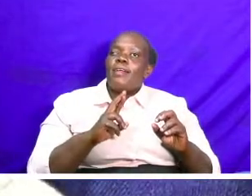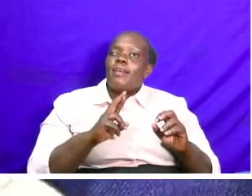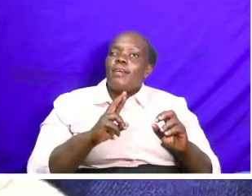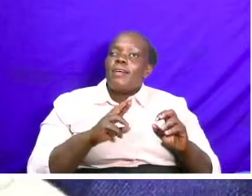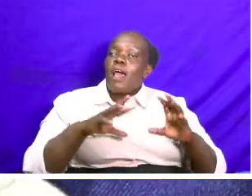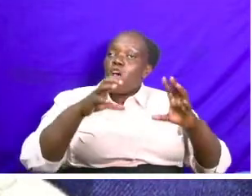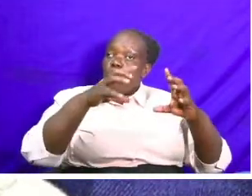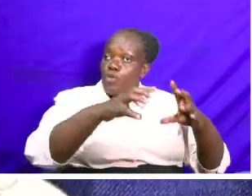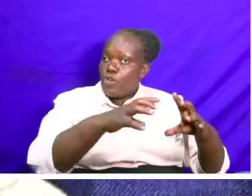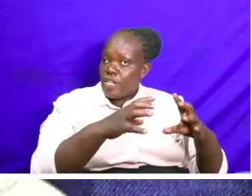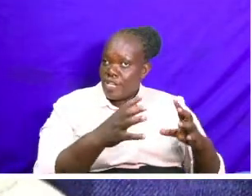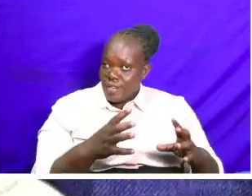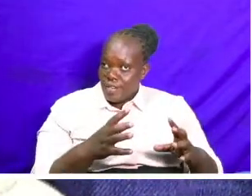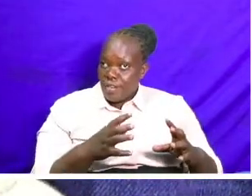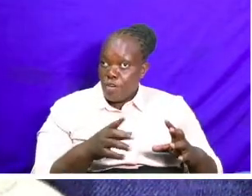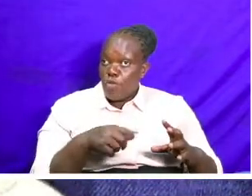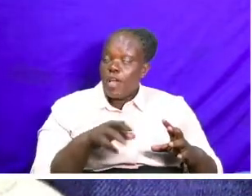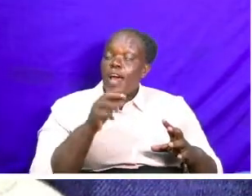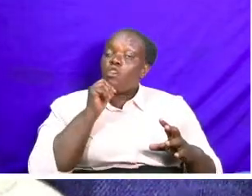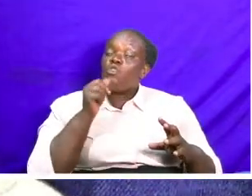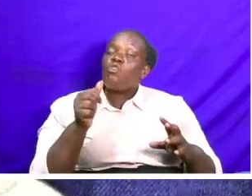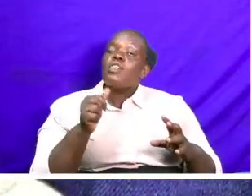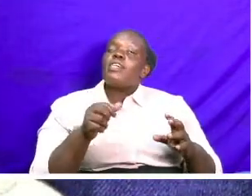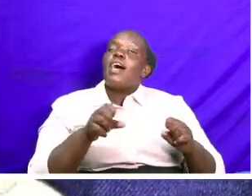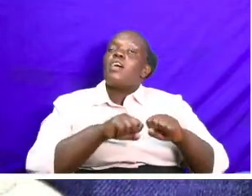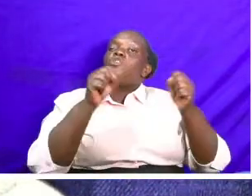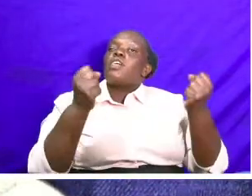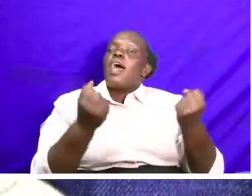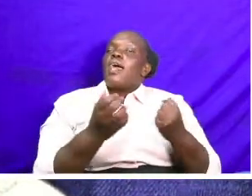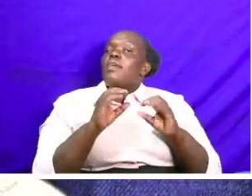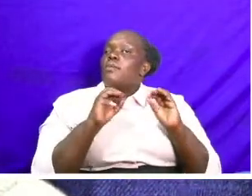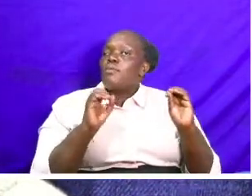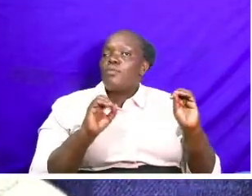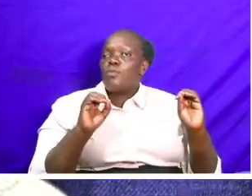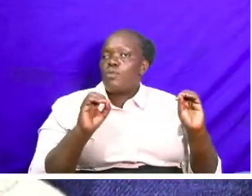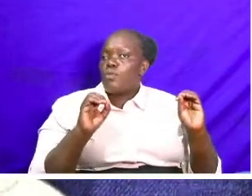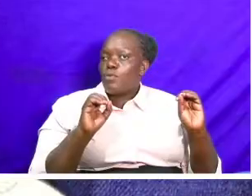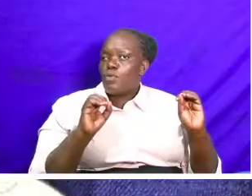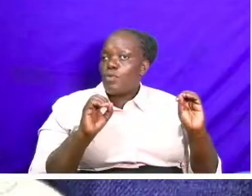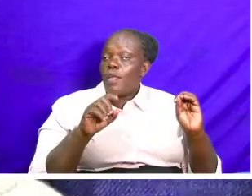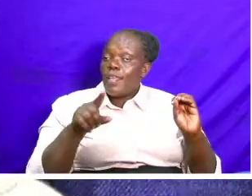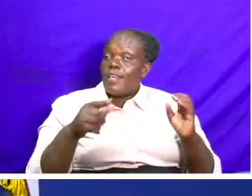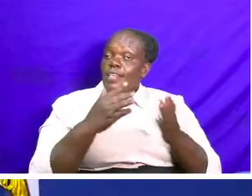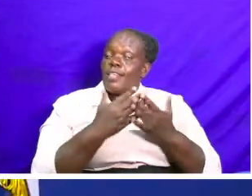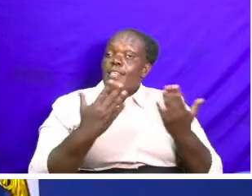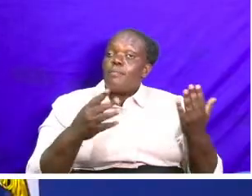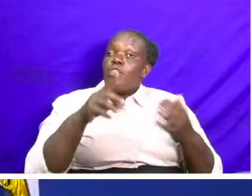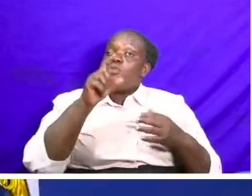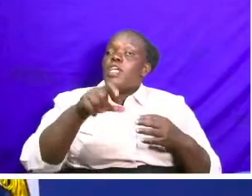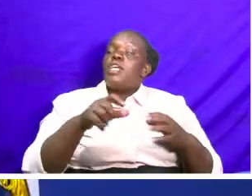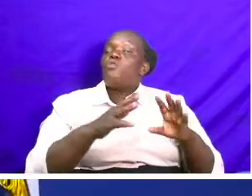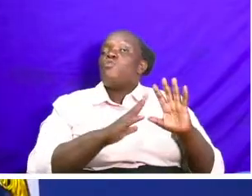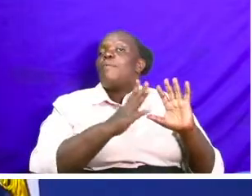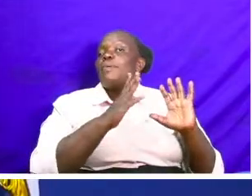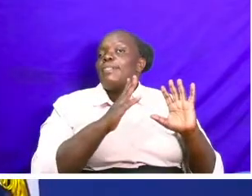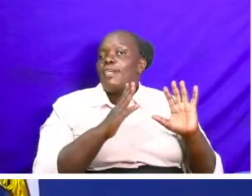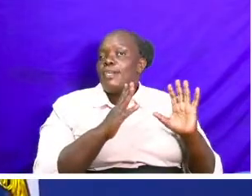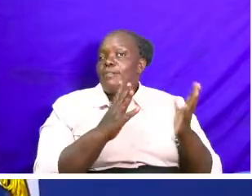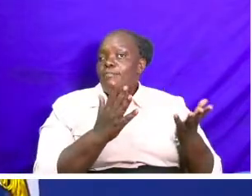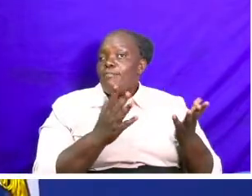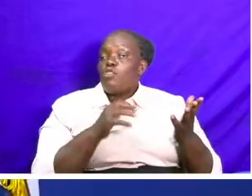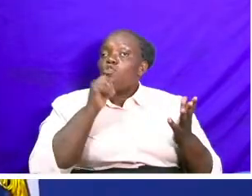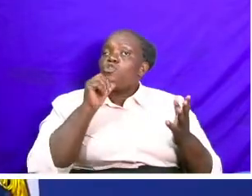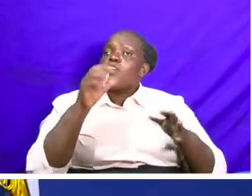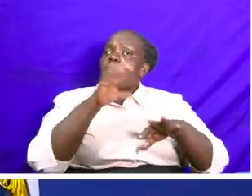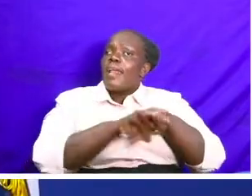a community. We are not an atomic society. That is something that we need to appreciate. It does